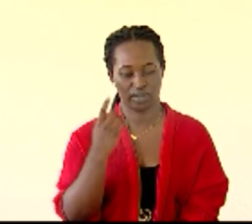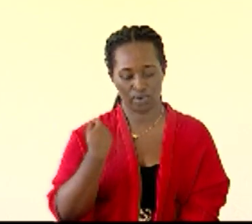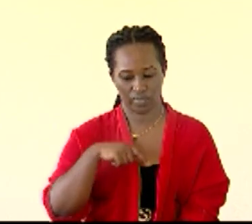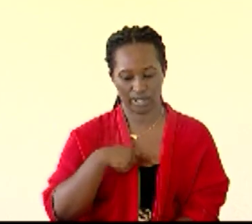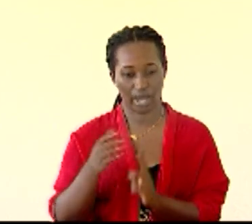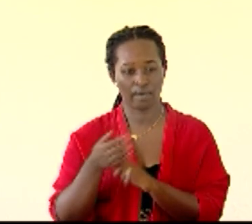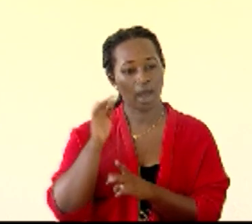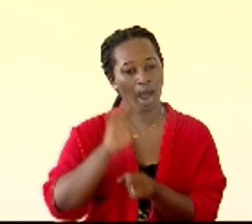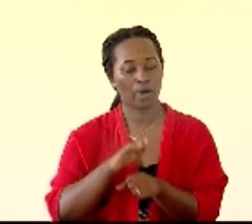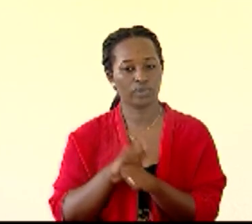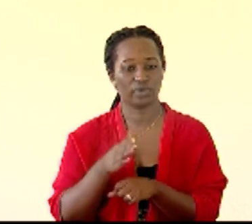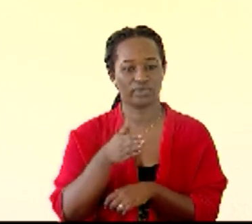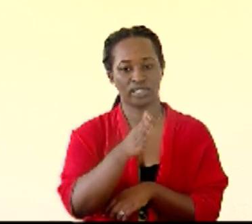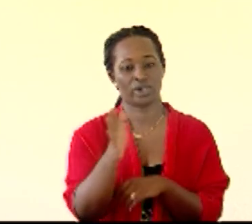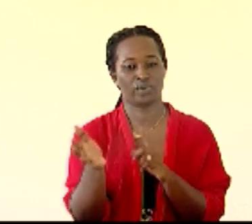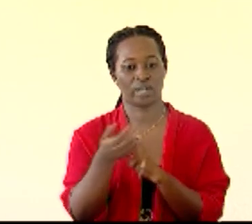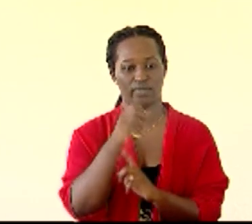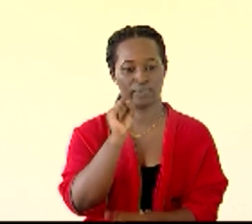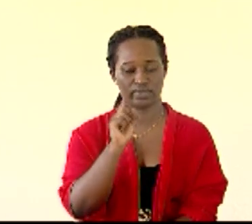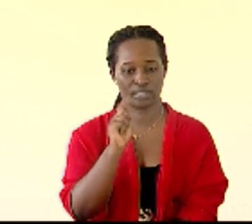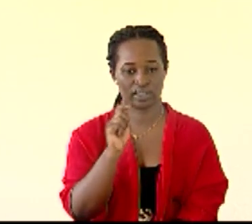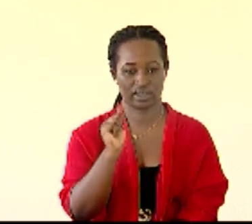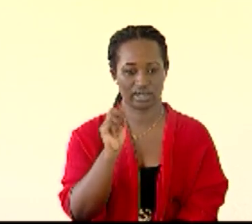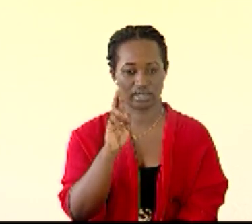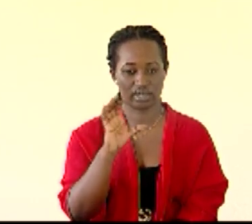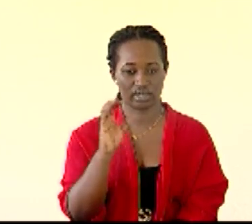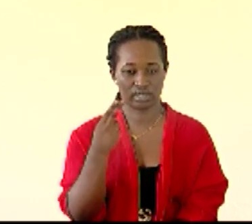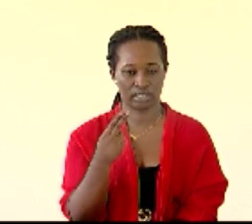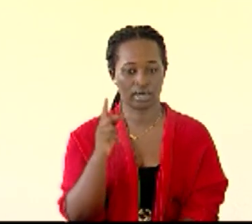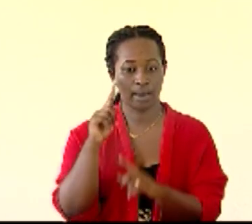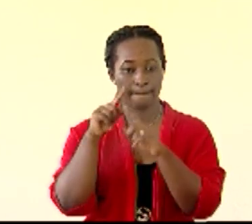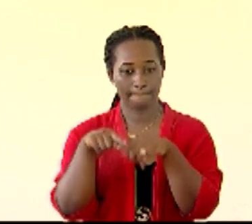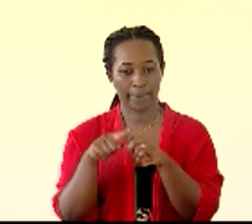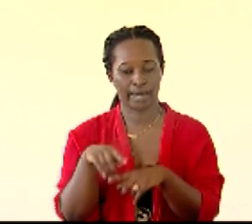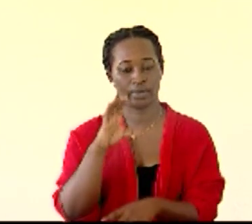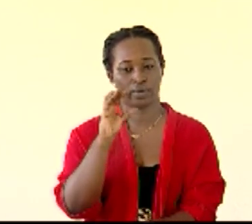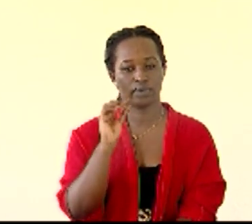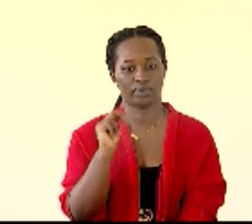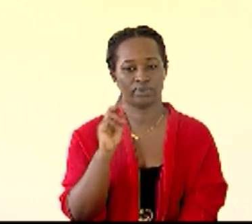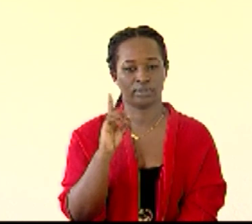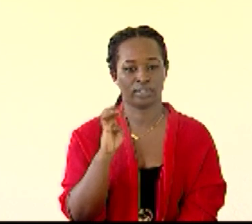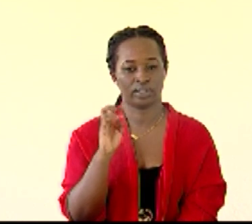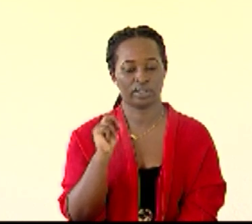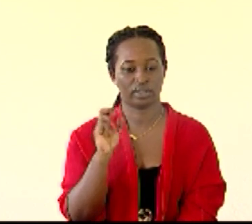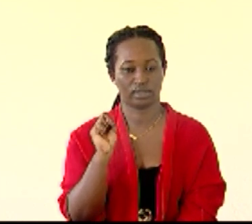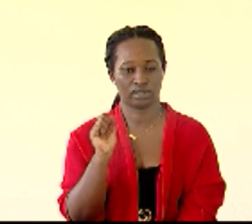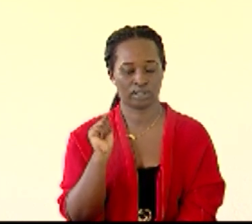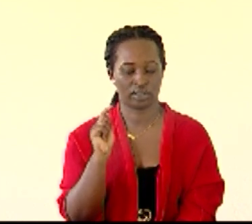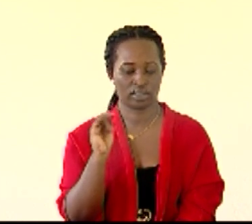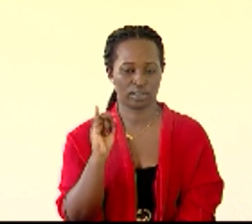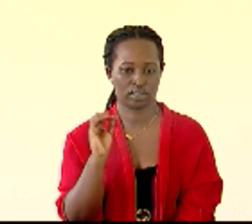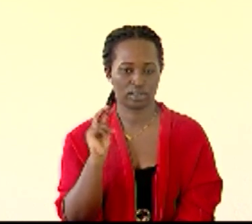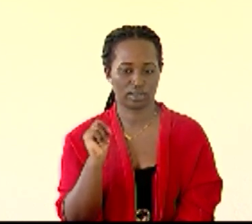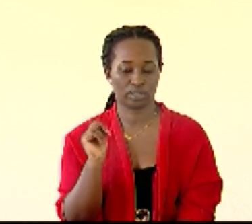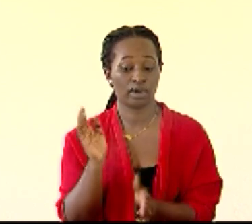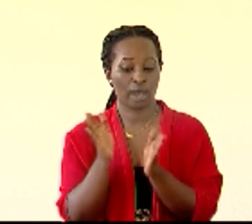have starch by condensation, biological molecules, senior 4, you remember that? Add glucose plus another glucose,